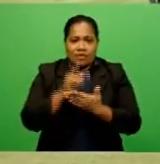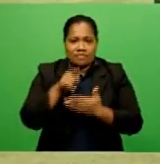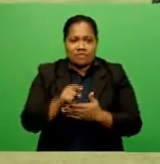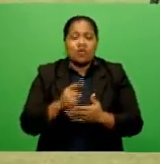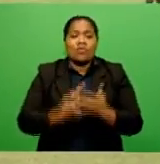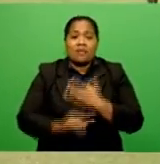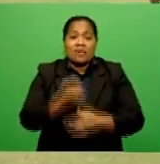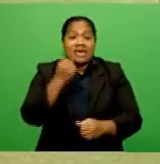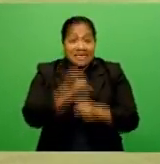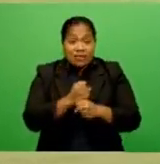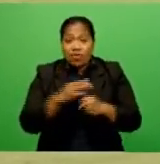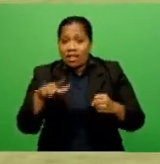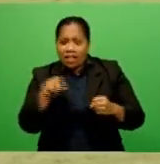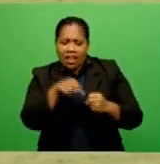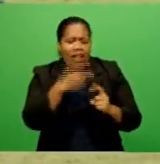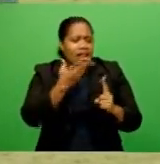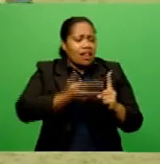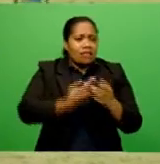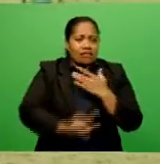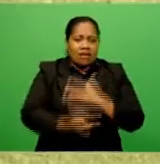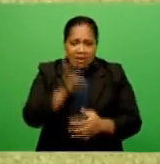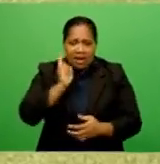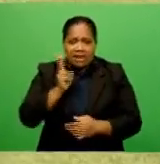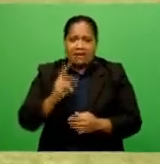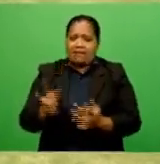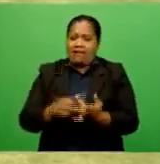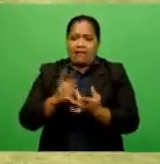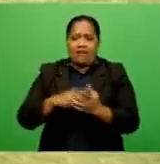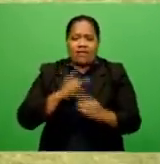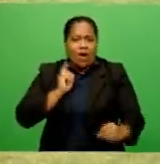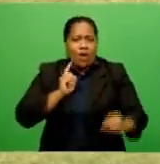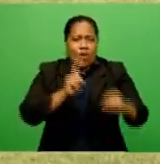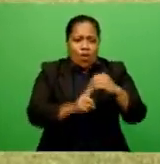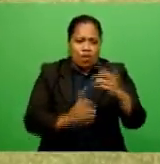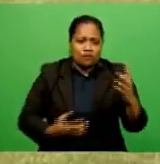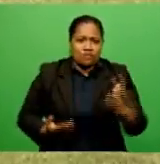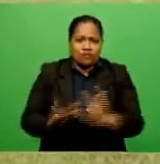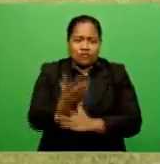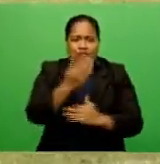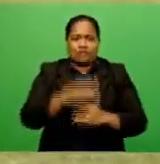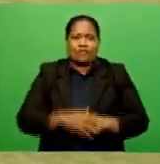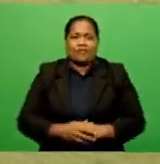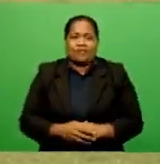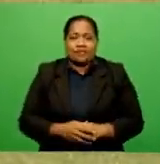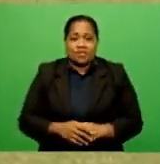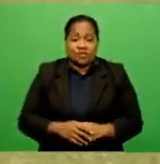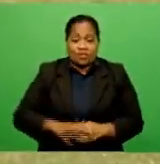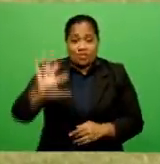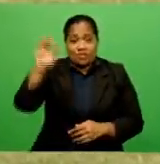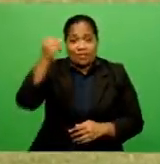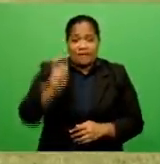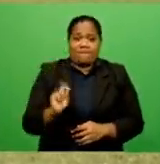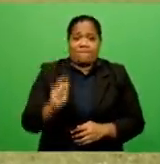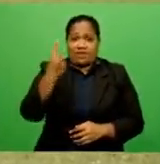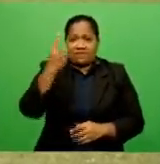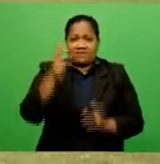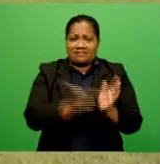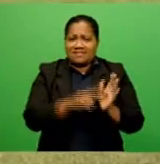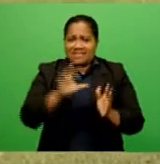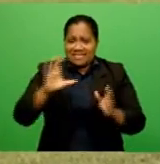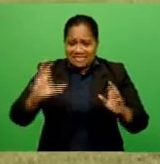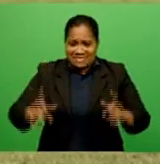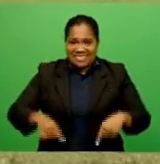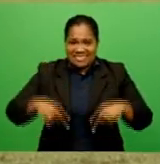Matanisinga scored the last goal and the win in the 85th minute. Winning its first NCC title has been a milestone achievement